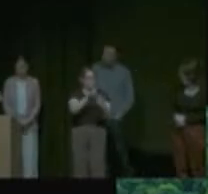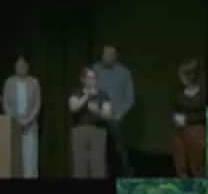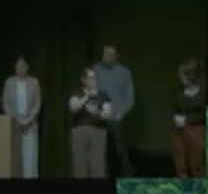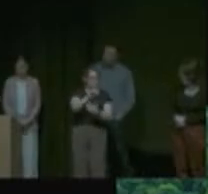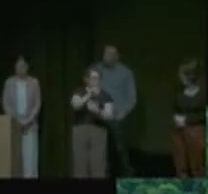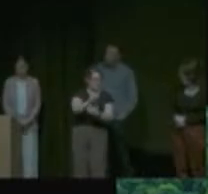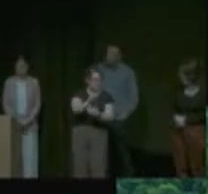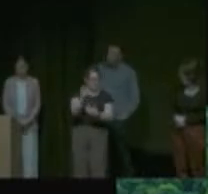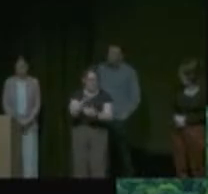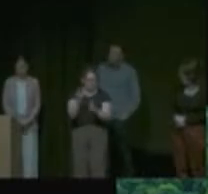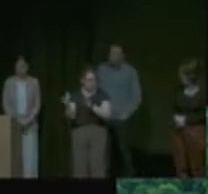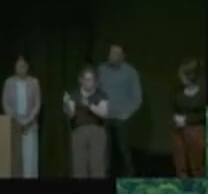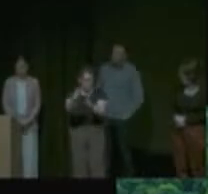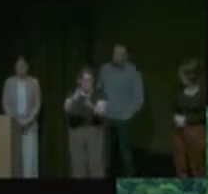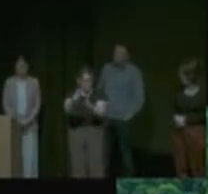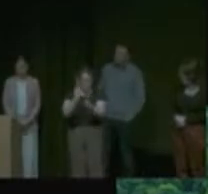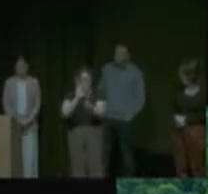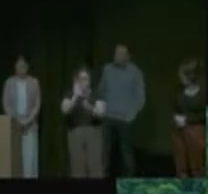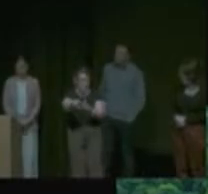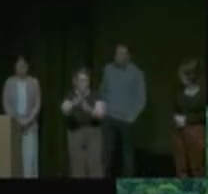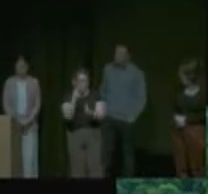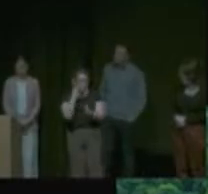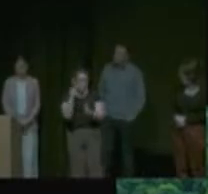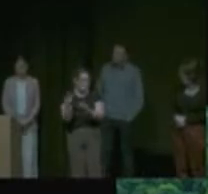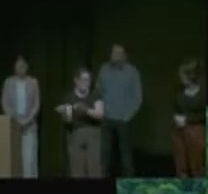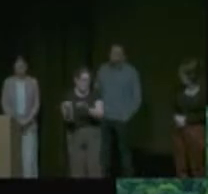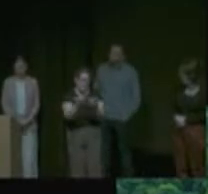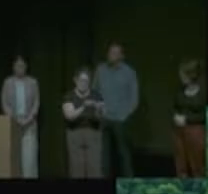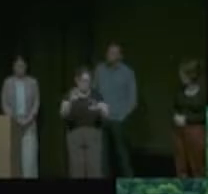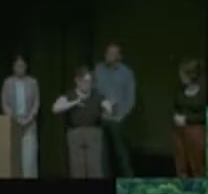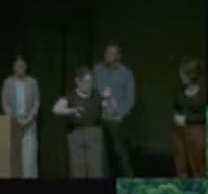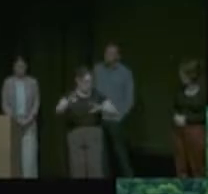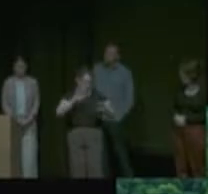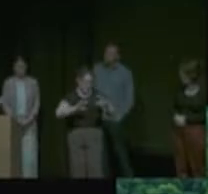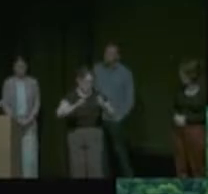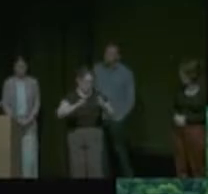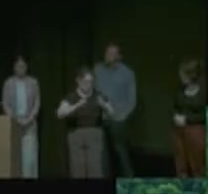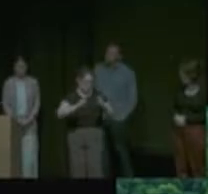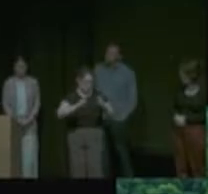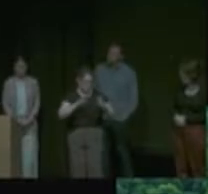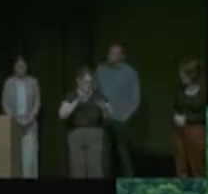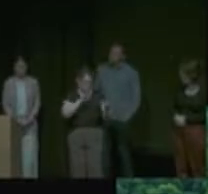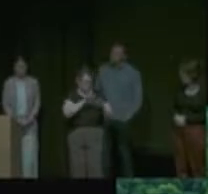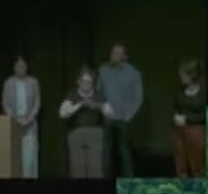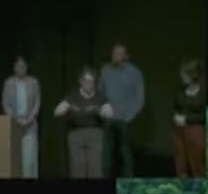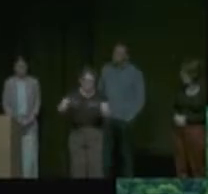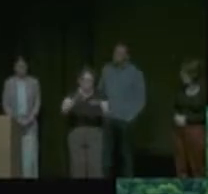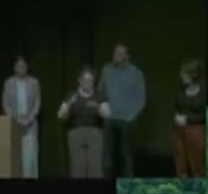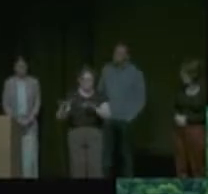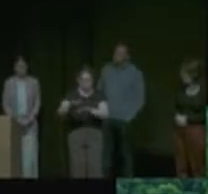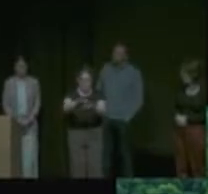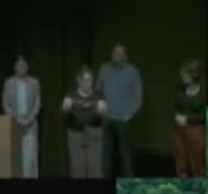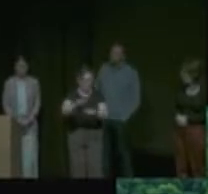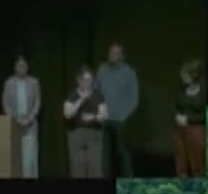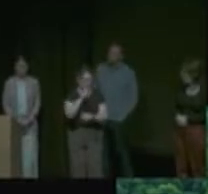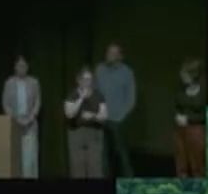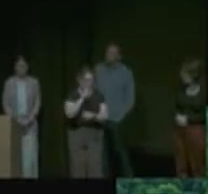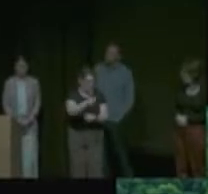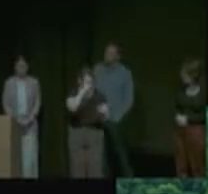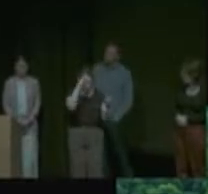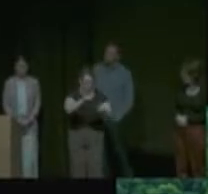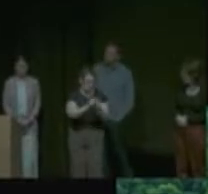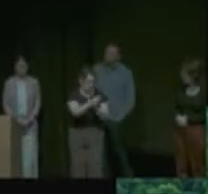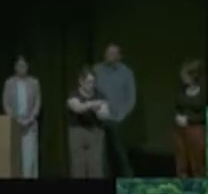in the Cuyahoga River, you will find similar chemical composition throughout the river. So I completely disagree with